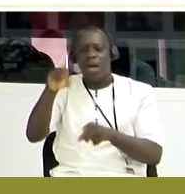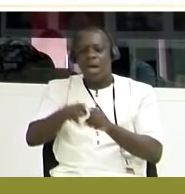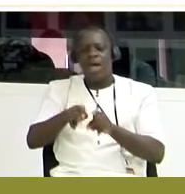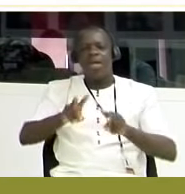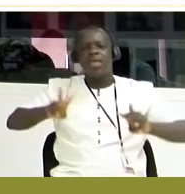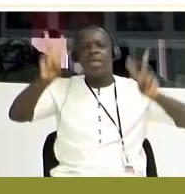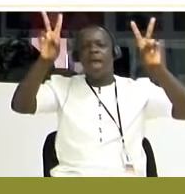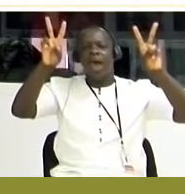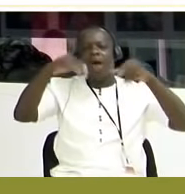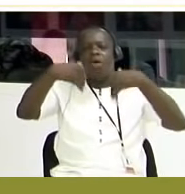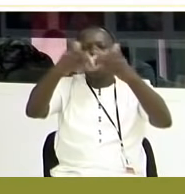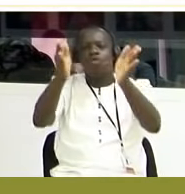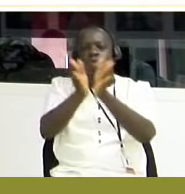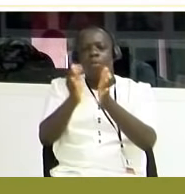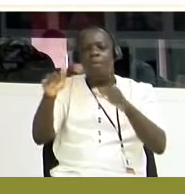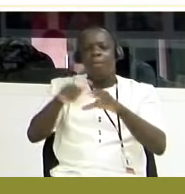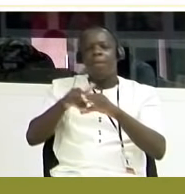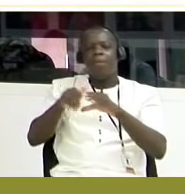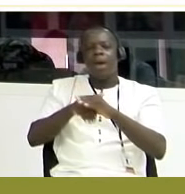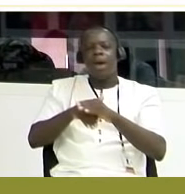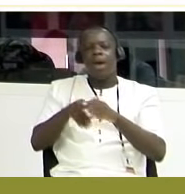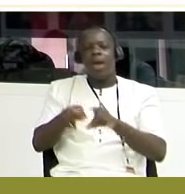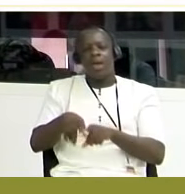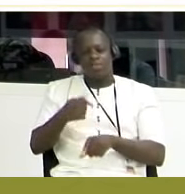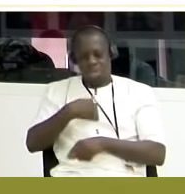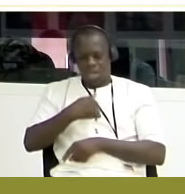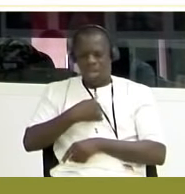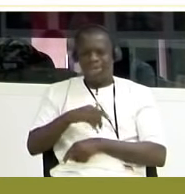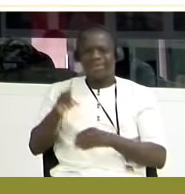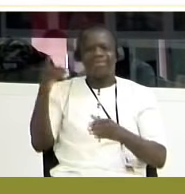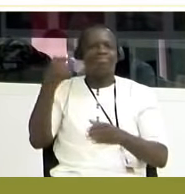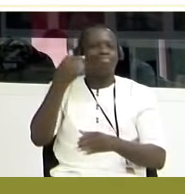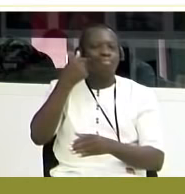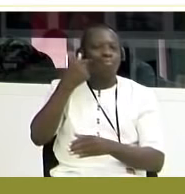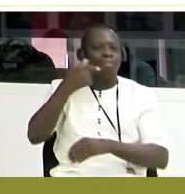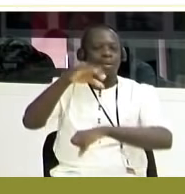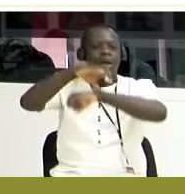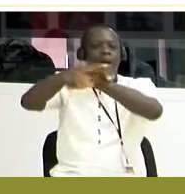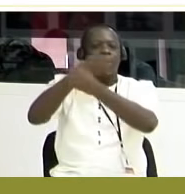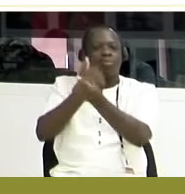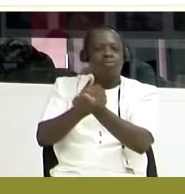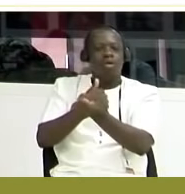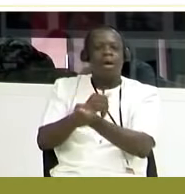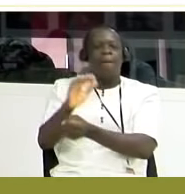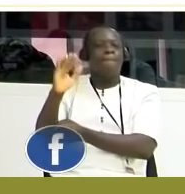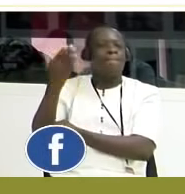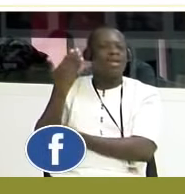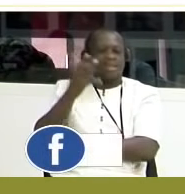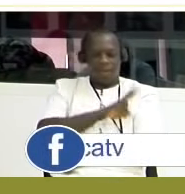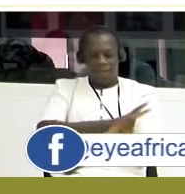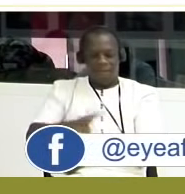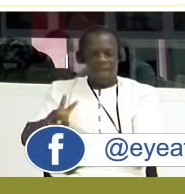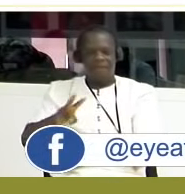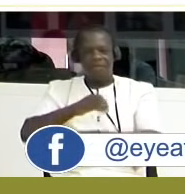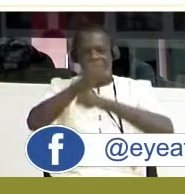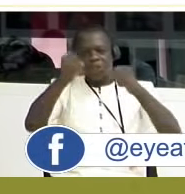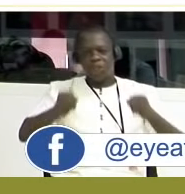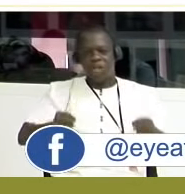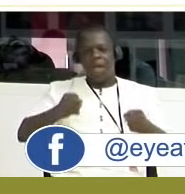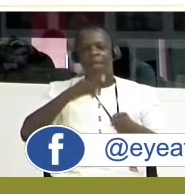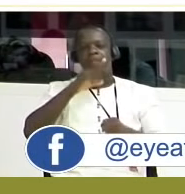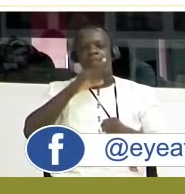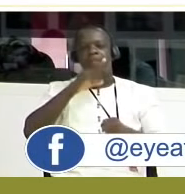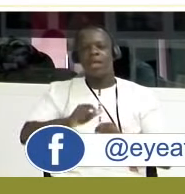And where was I the day they were arresting former vice chairman Sadibou Haidara and